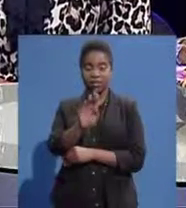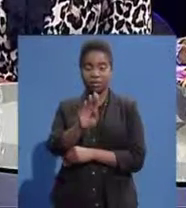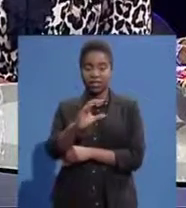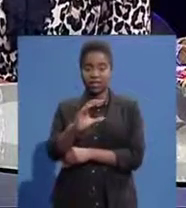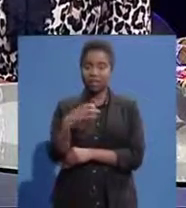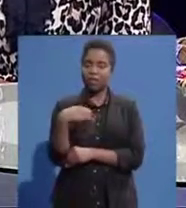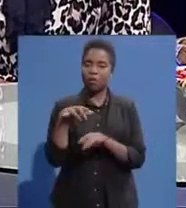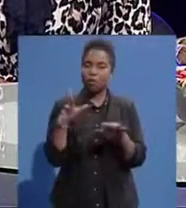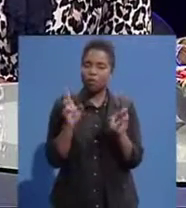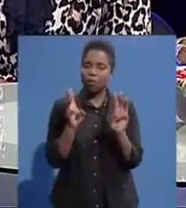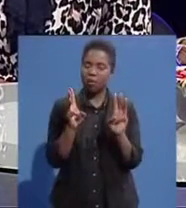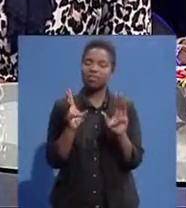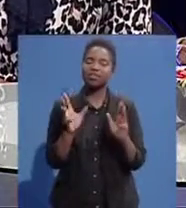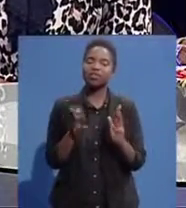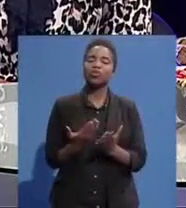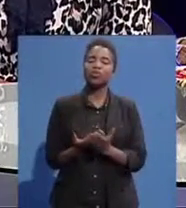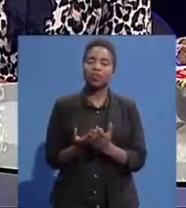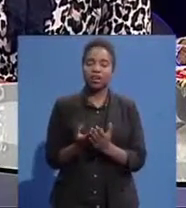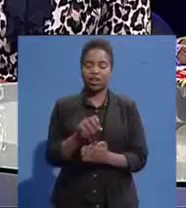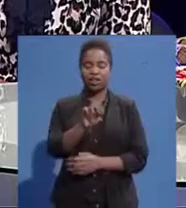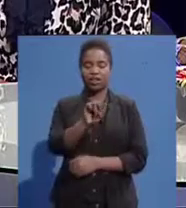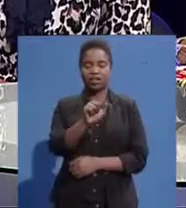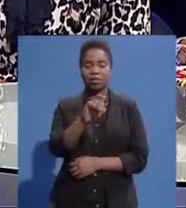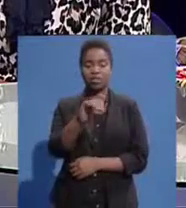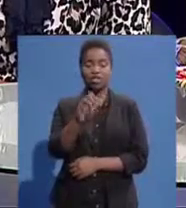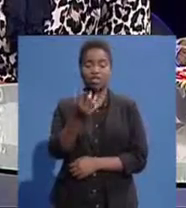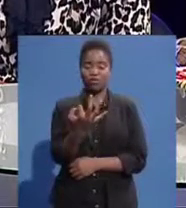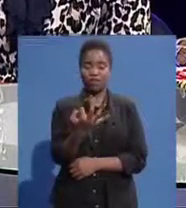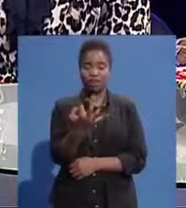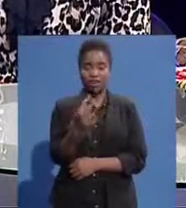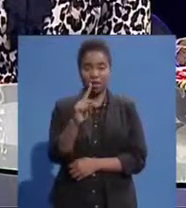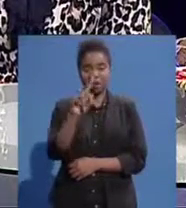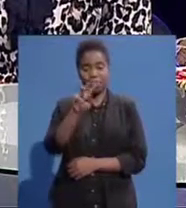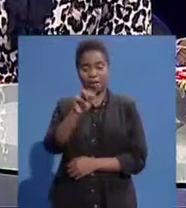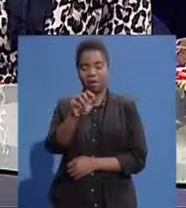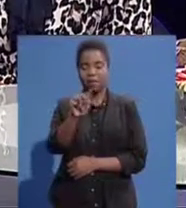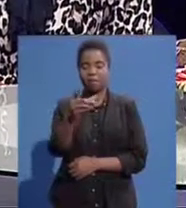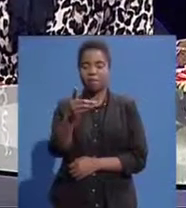heard, please send the link to SABC3 Madiba at